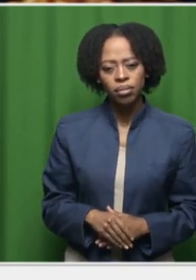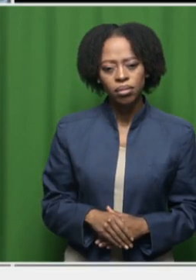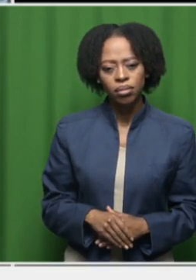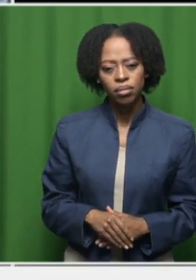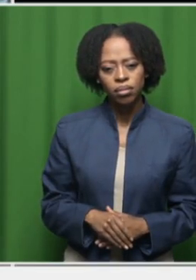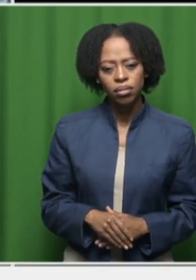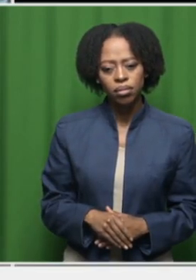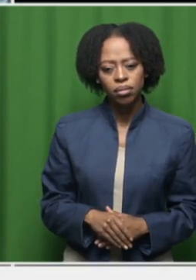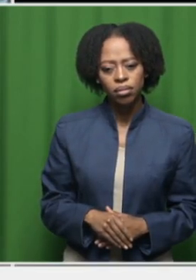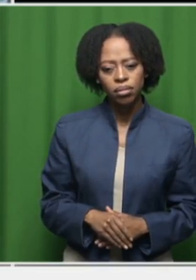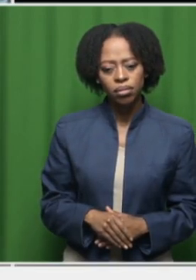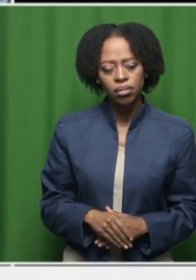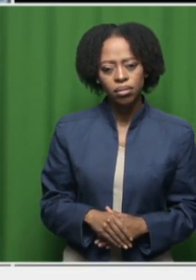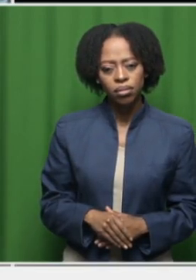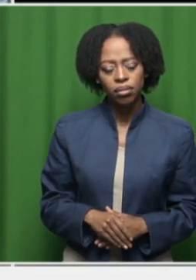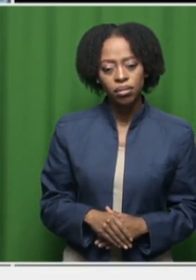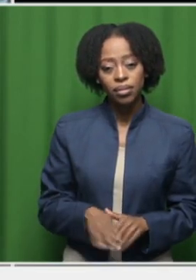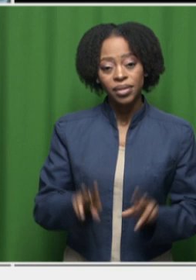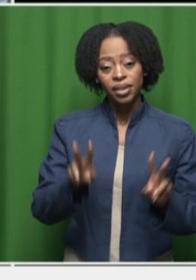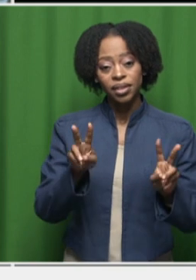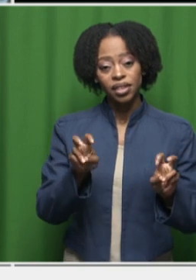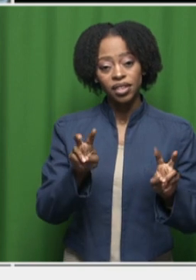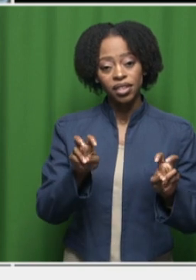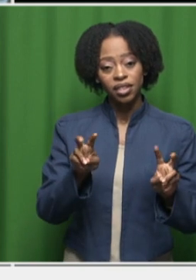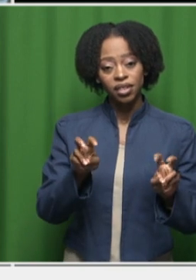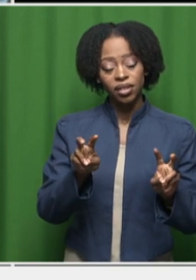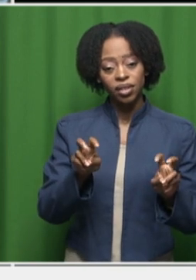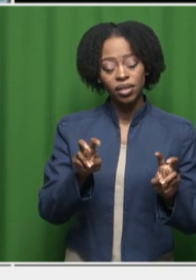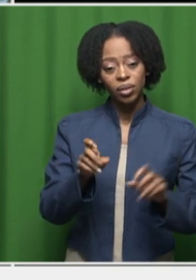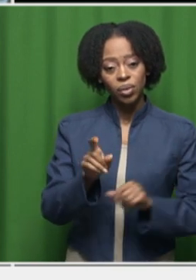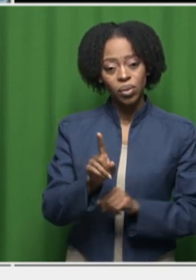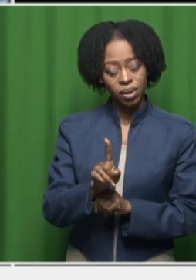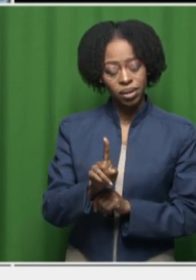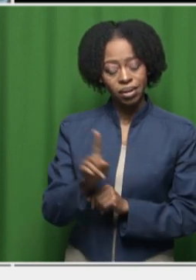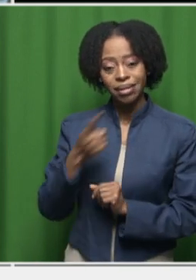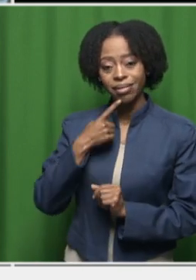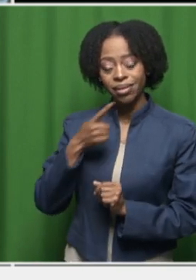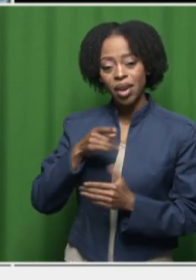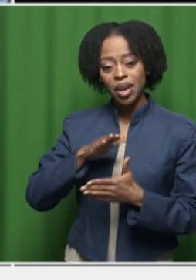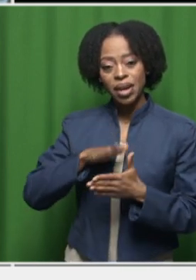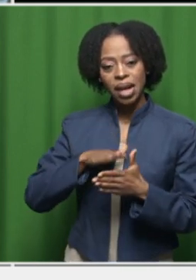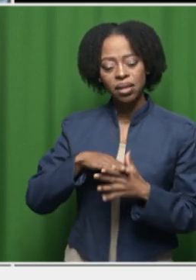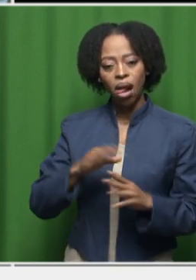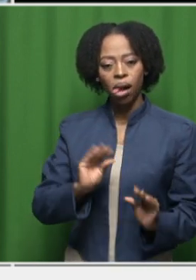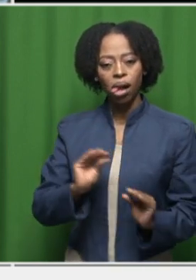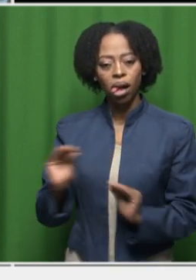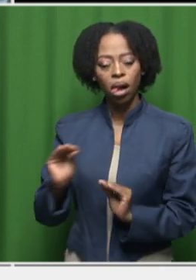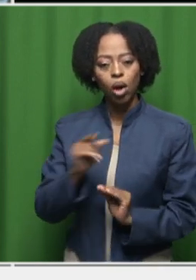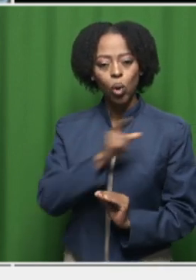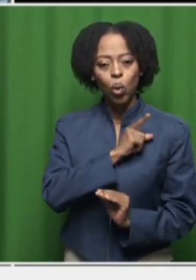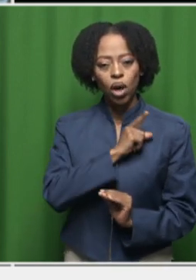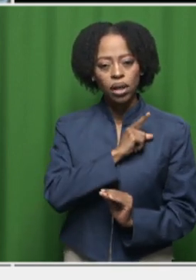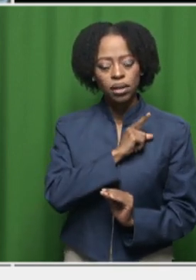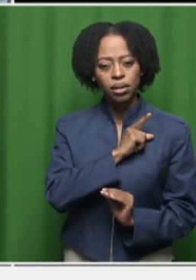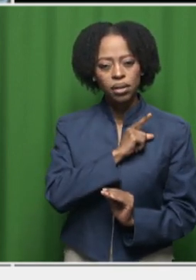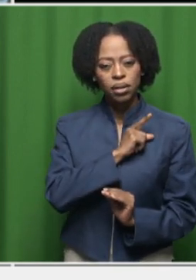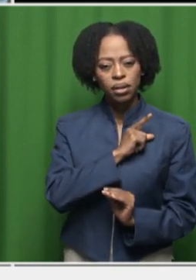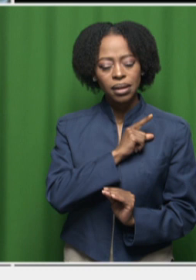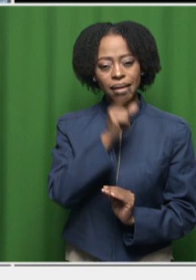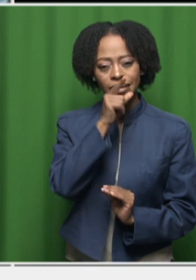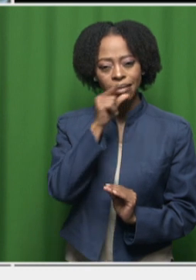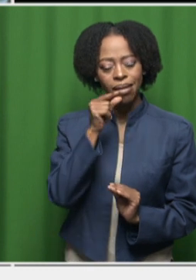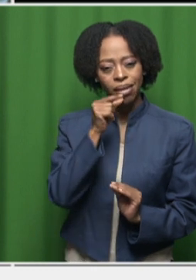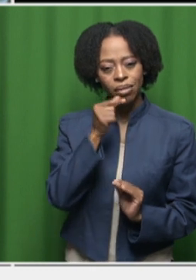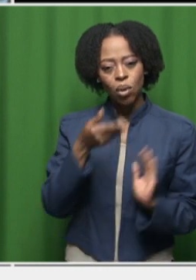It's a quagmire, but the argument or the reason that is being raised by the president is that there are some